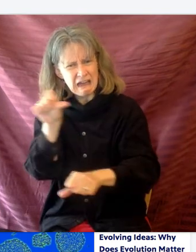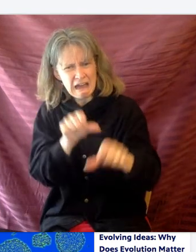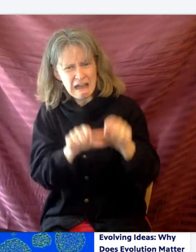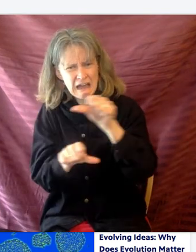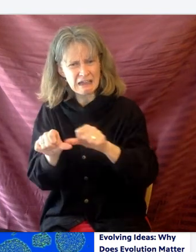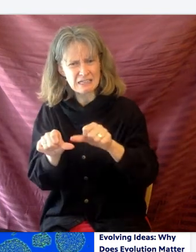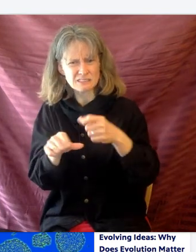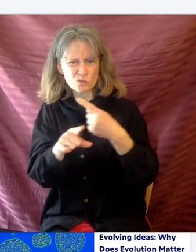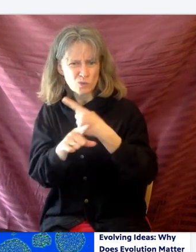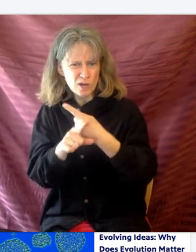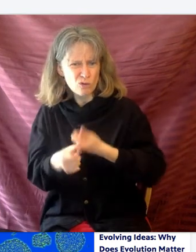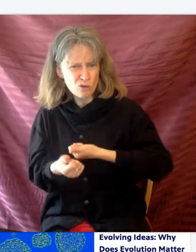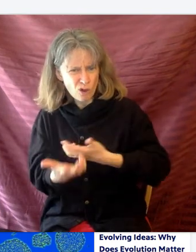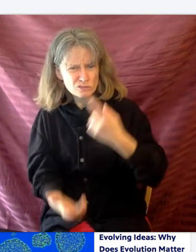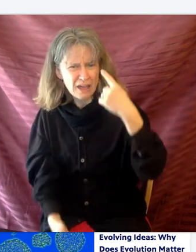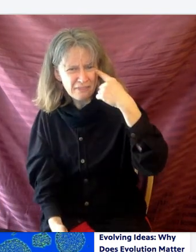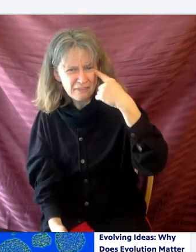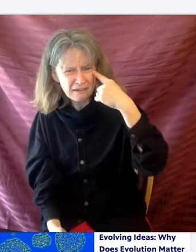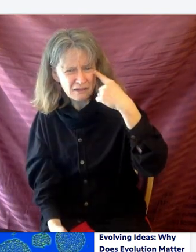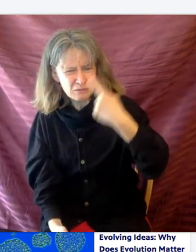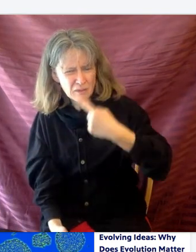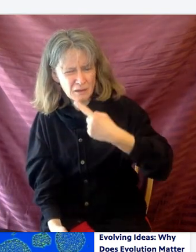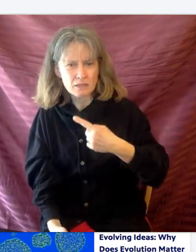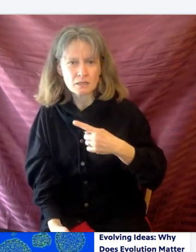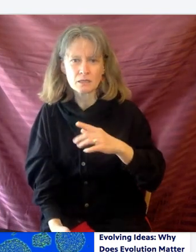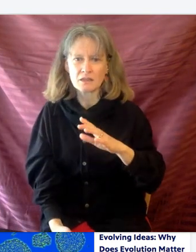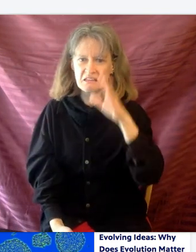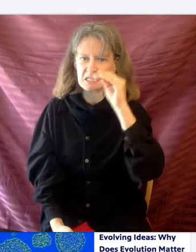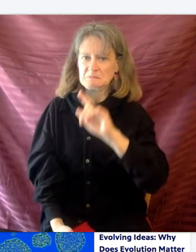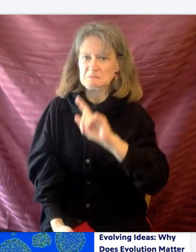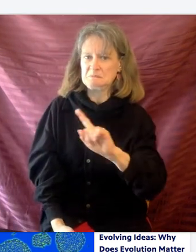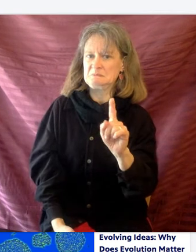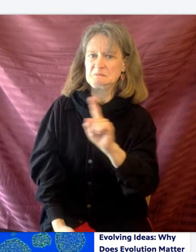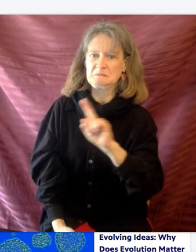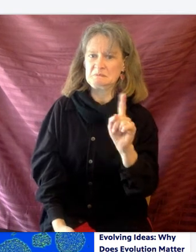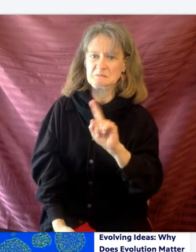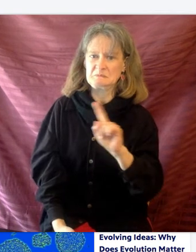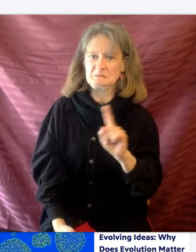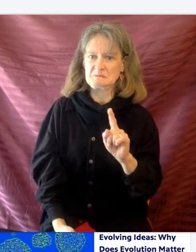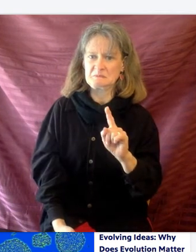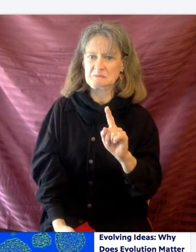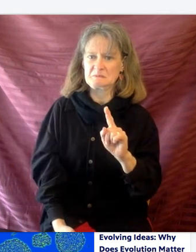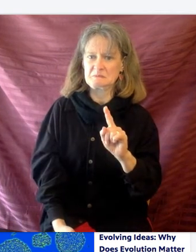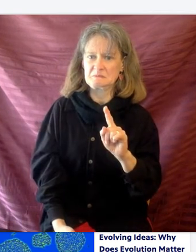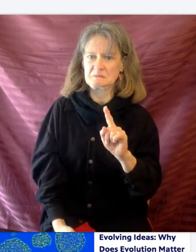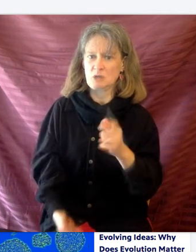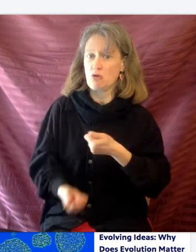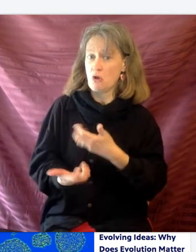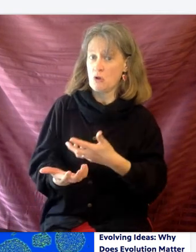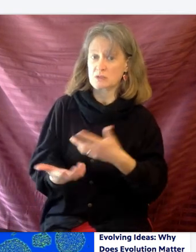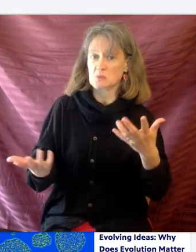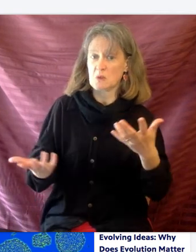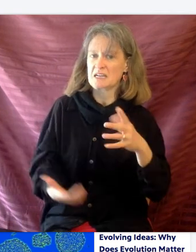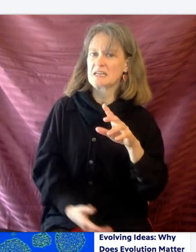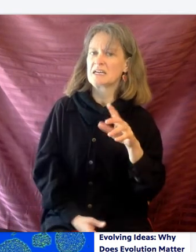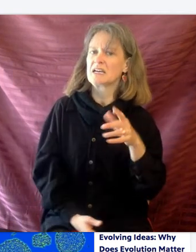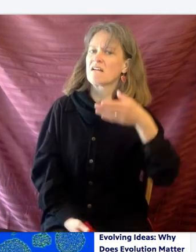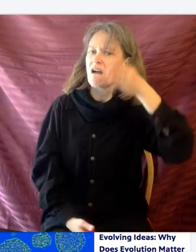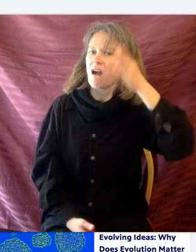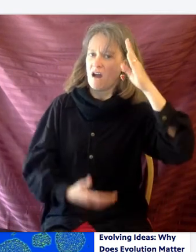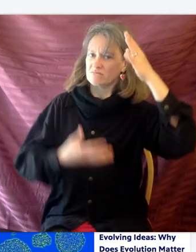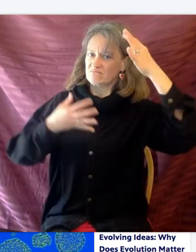causes. Well, in theory, yes, but in practice there can be no question about the prime cause: divine will. Shouldn't men of science